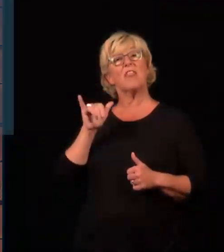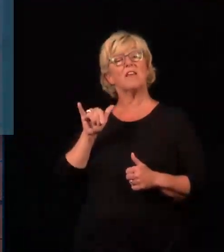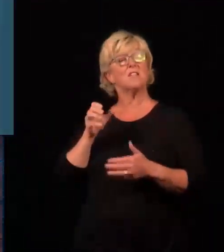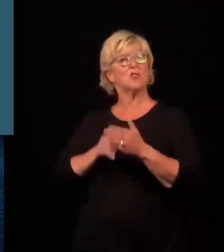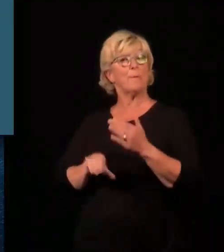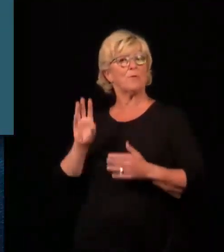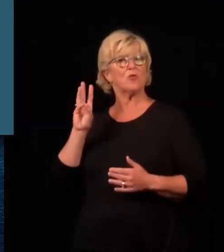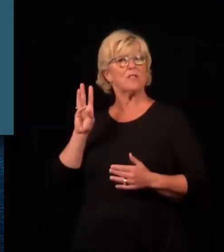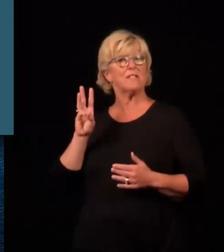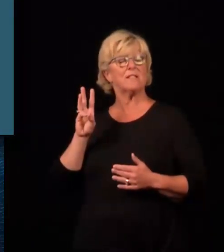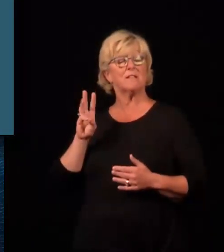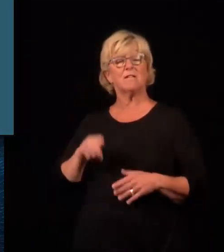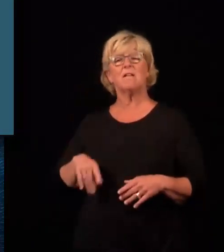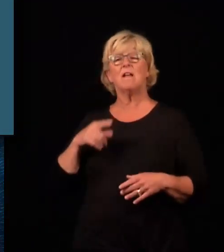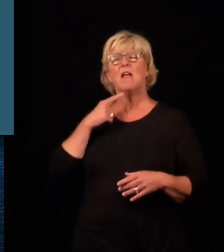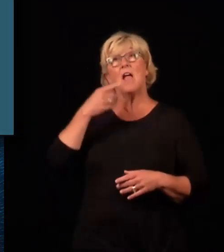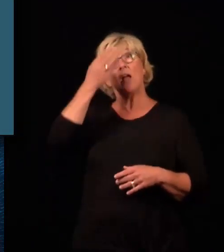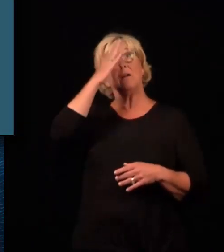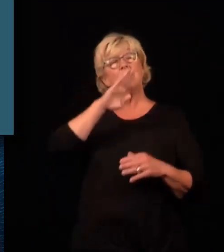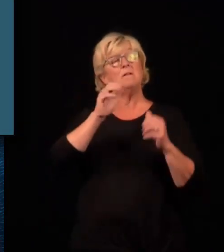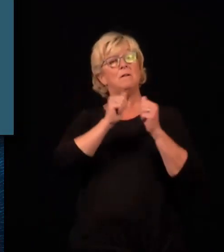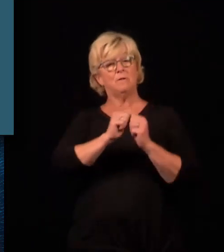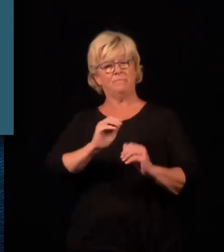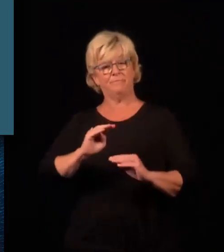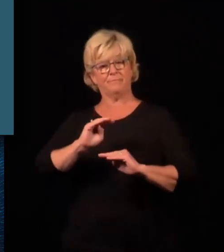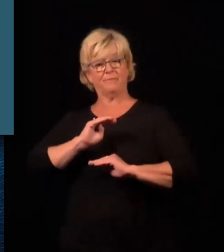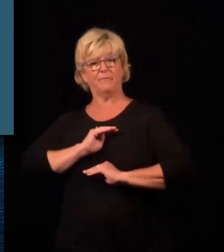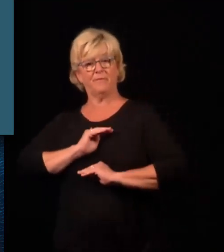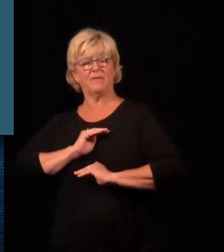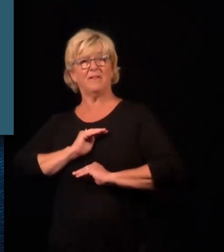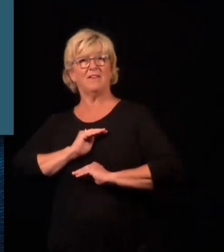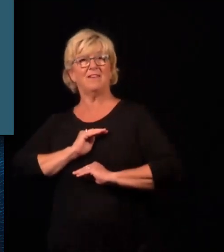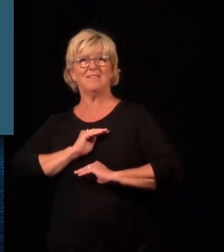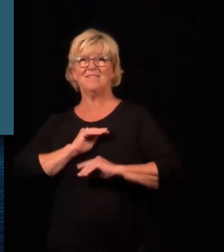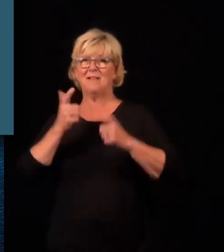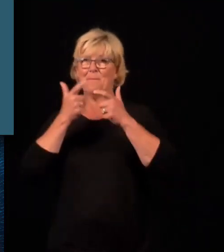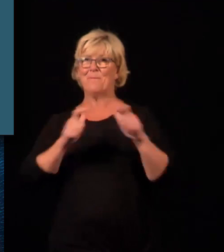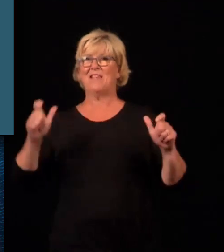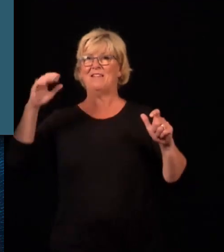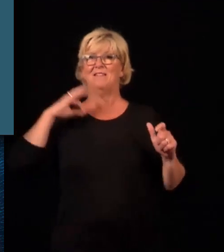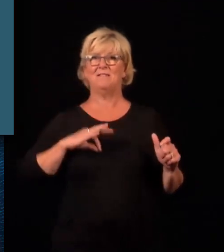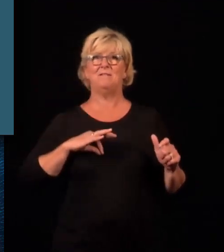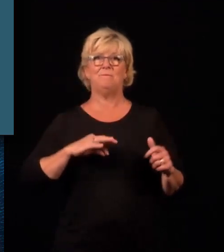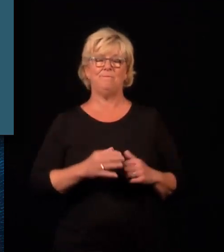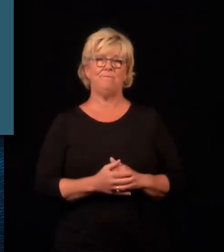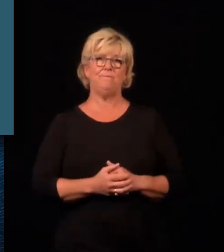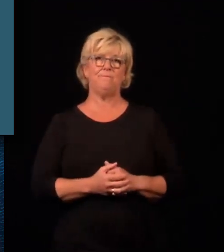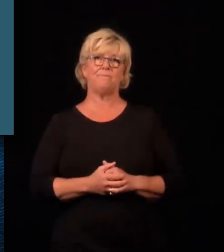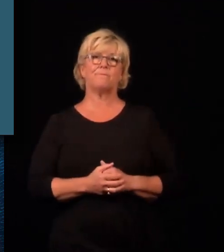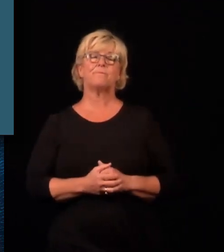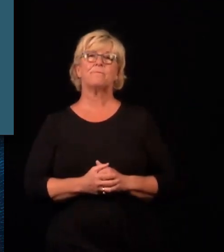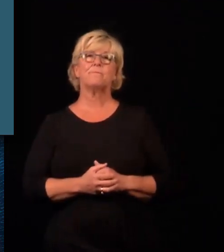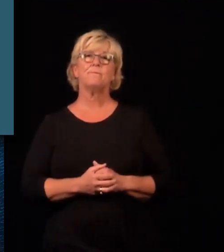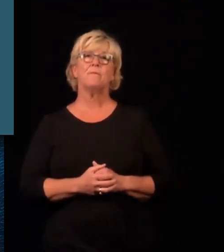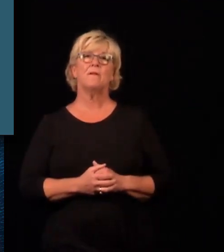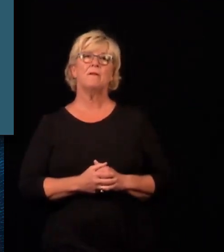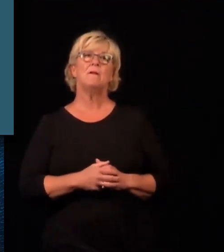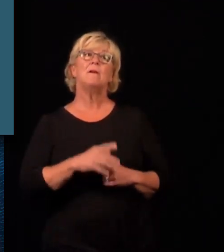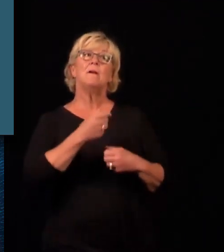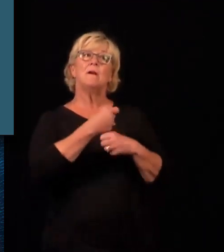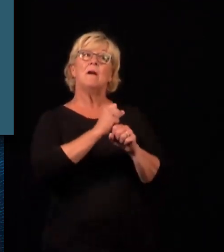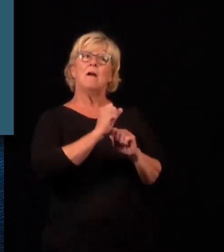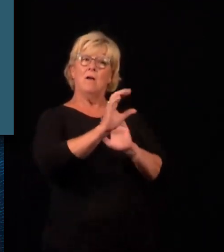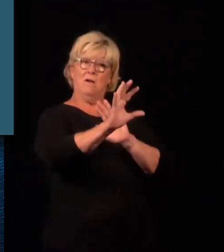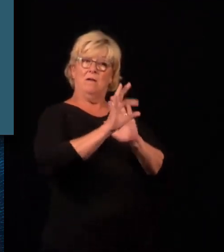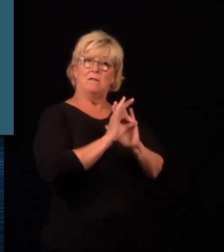way, "Godliness with contentment is great gain." See, he's made a choice